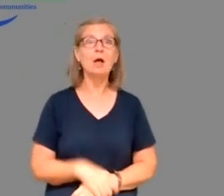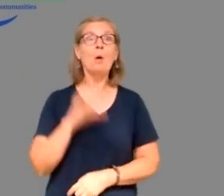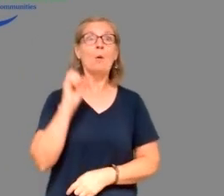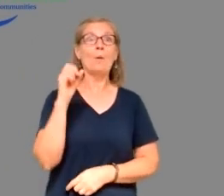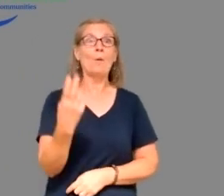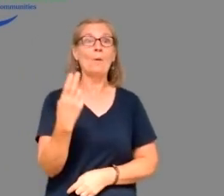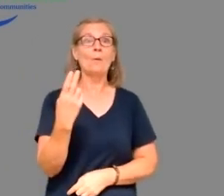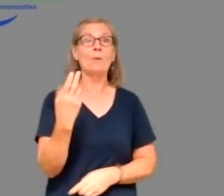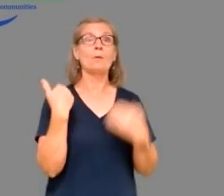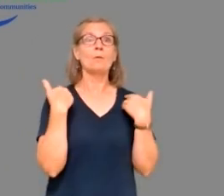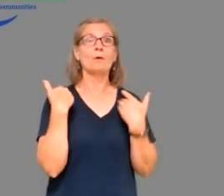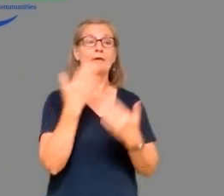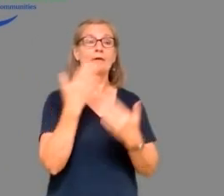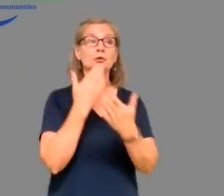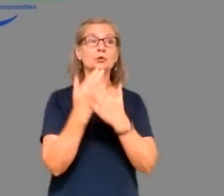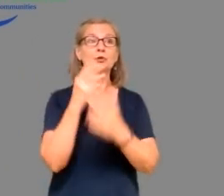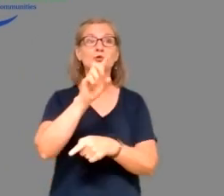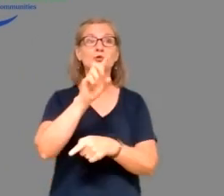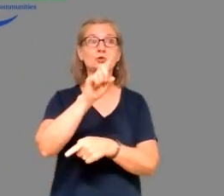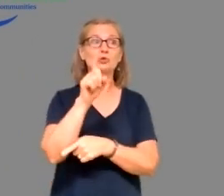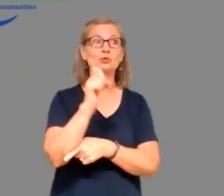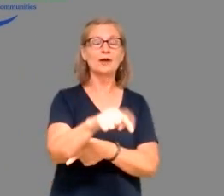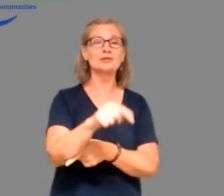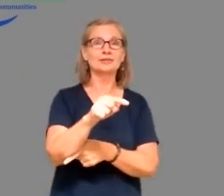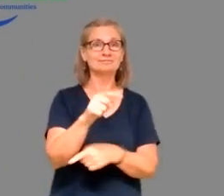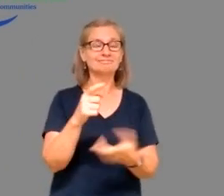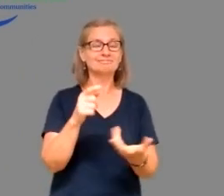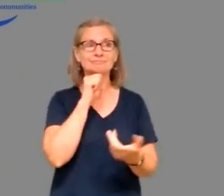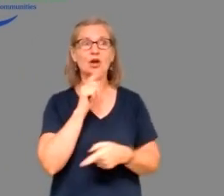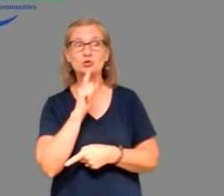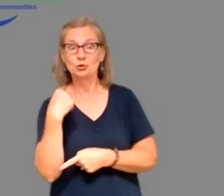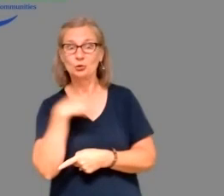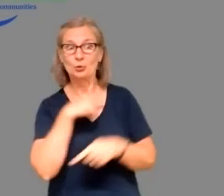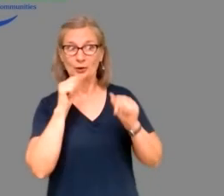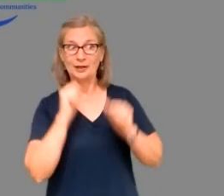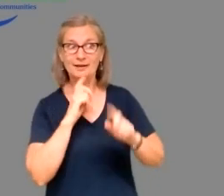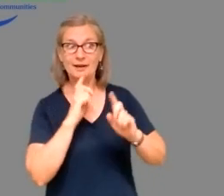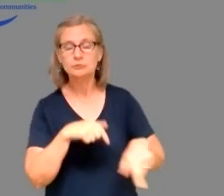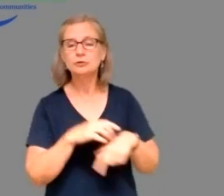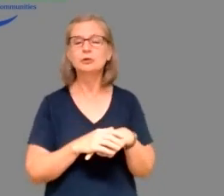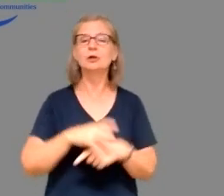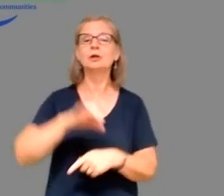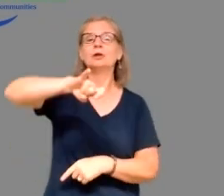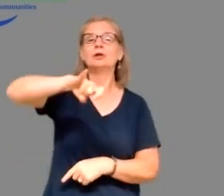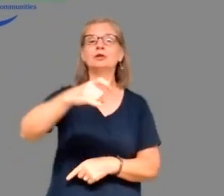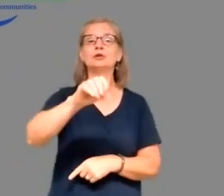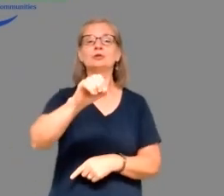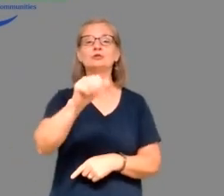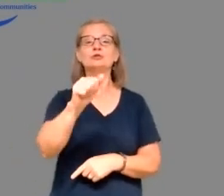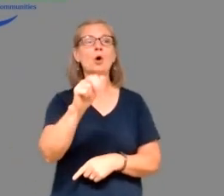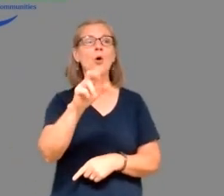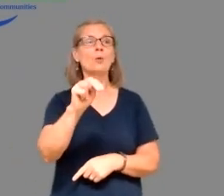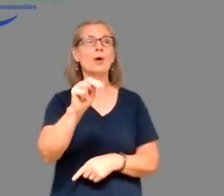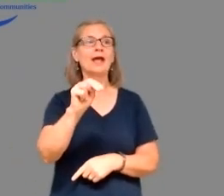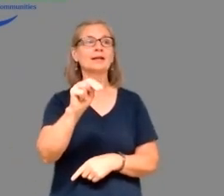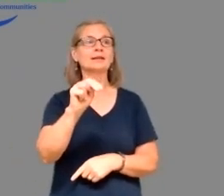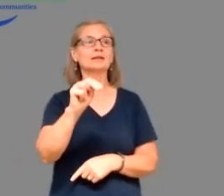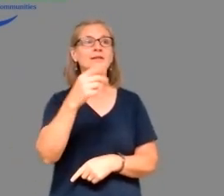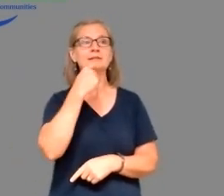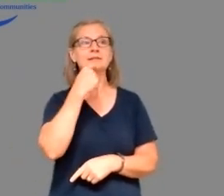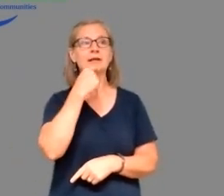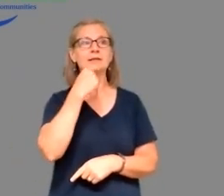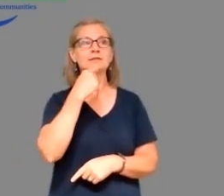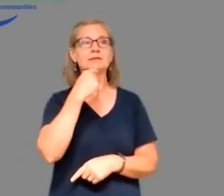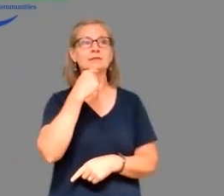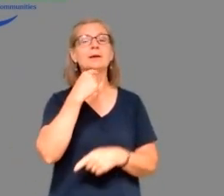This is a good question. I don't even know if we have an answer for it. Joanna says, I know people are getting invites for the key study. How big of a commitment is it to be